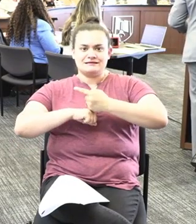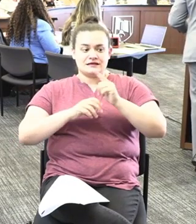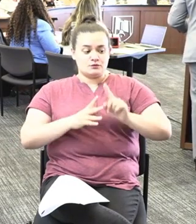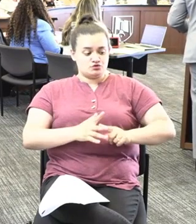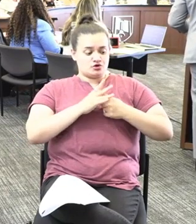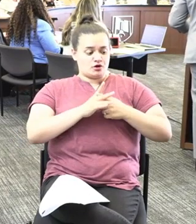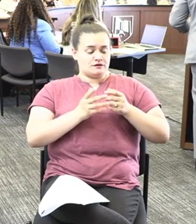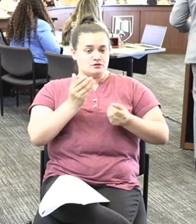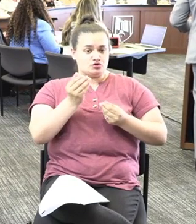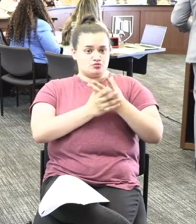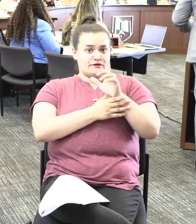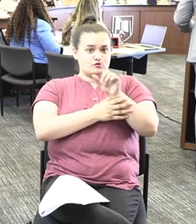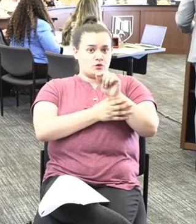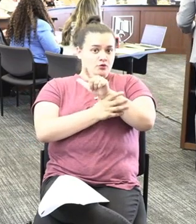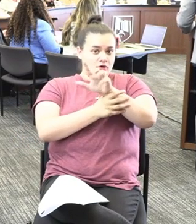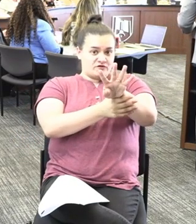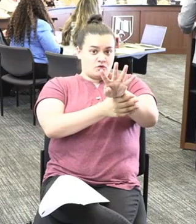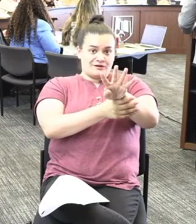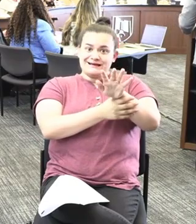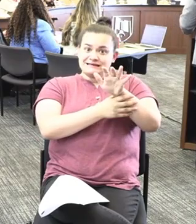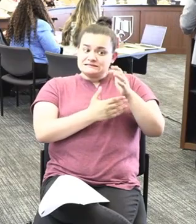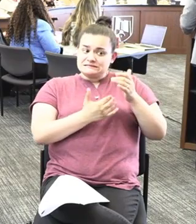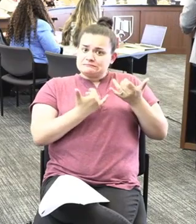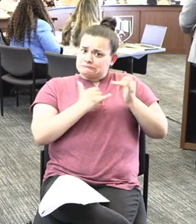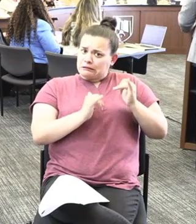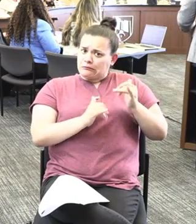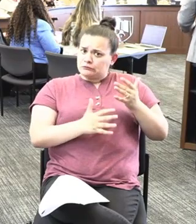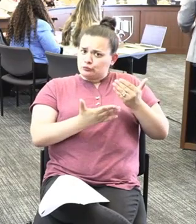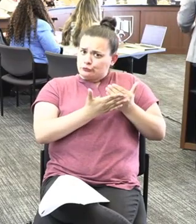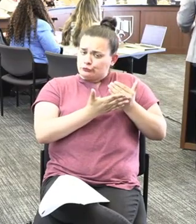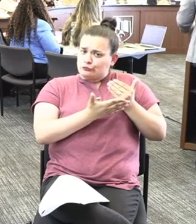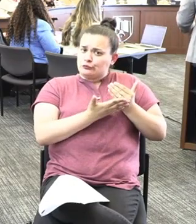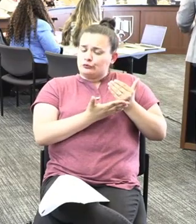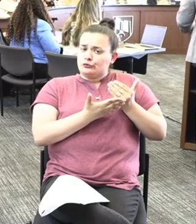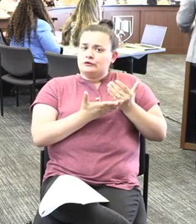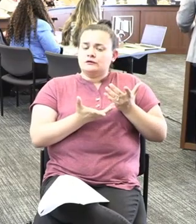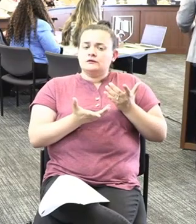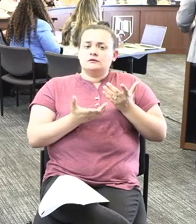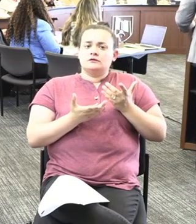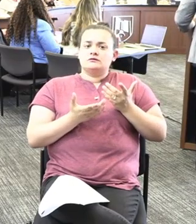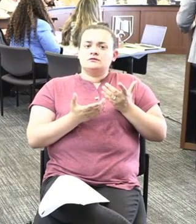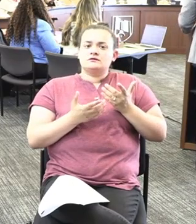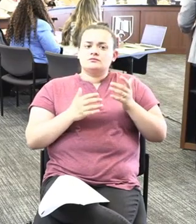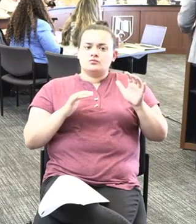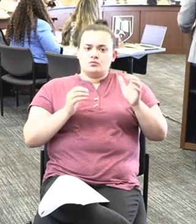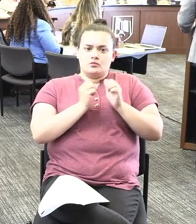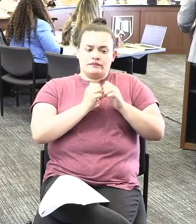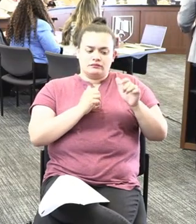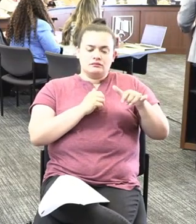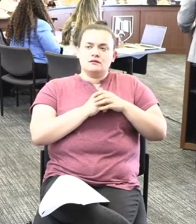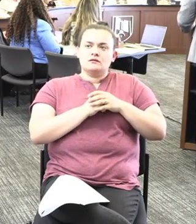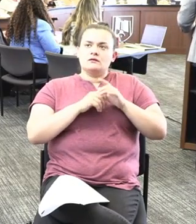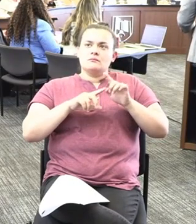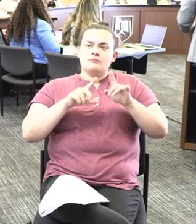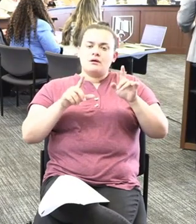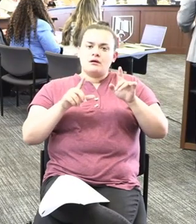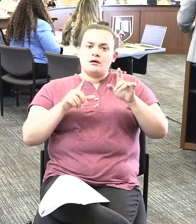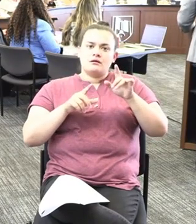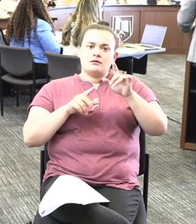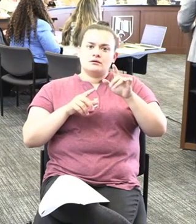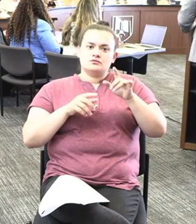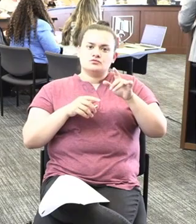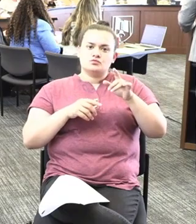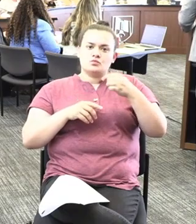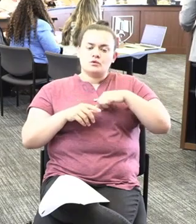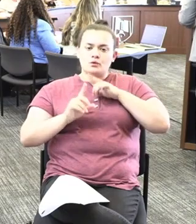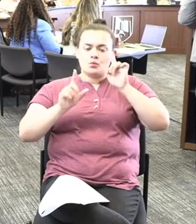spring 2024, so it's not still fairly young in its inception and its activity. But at that point, we went